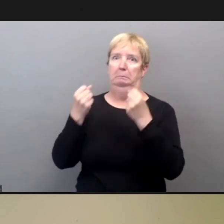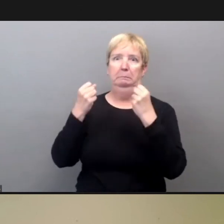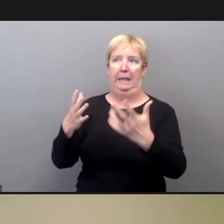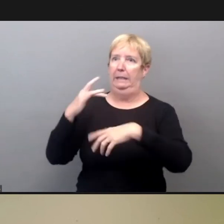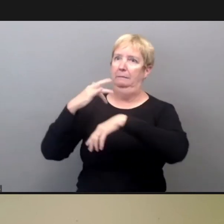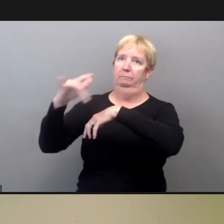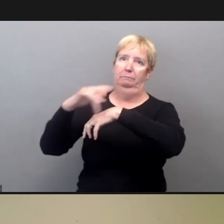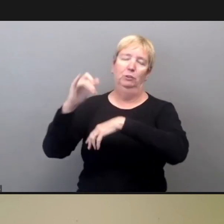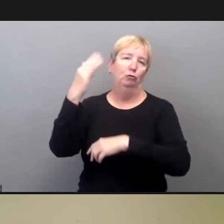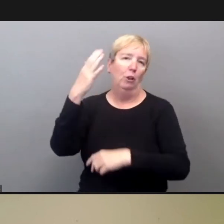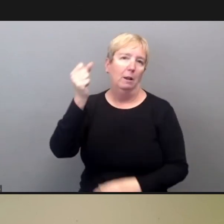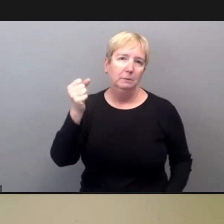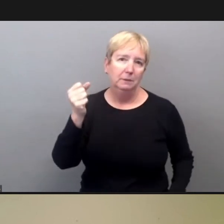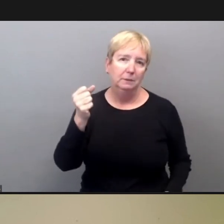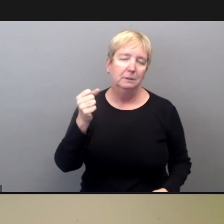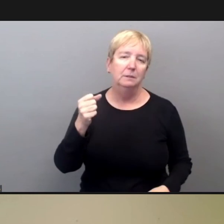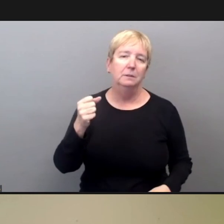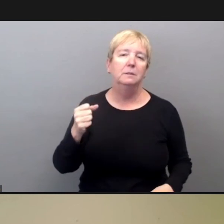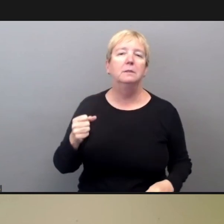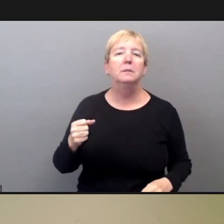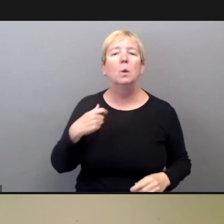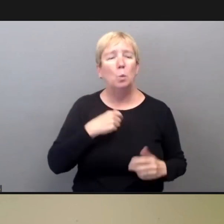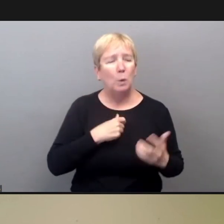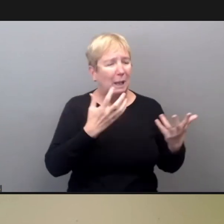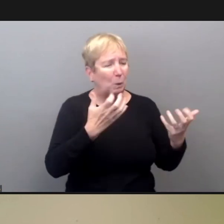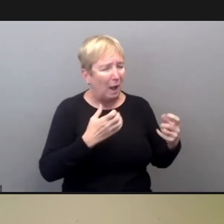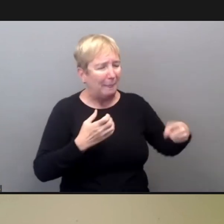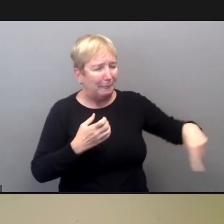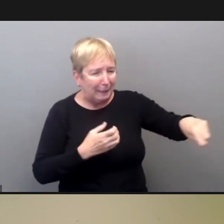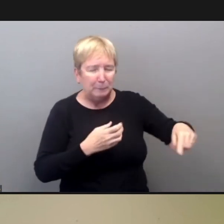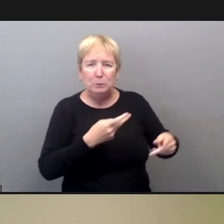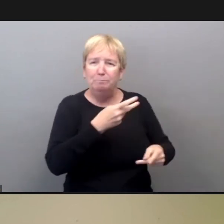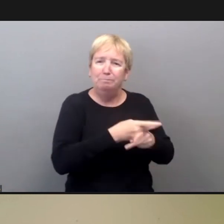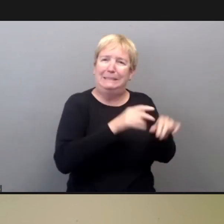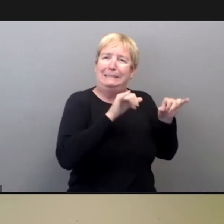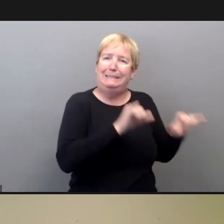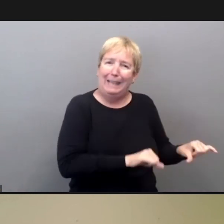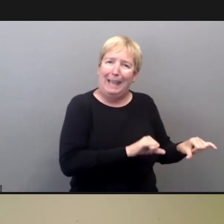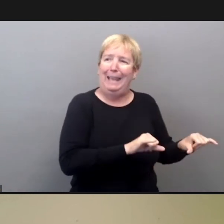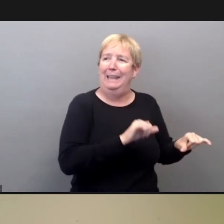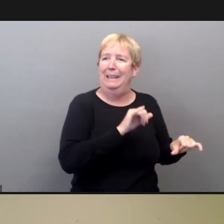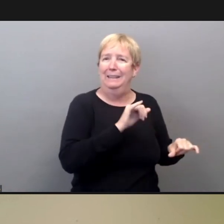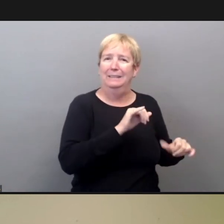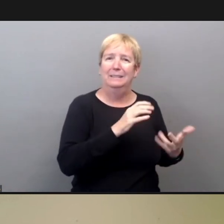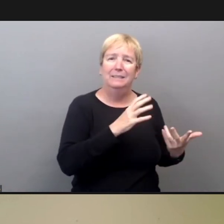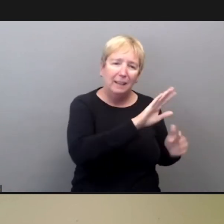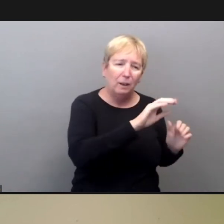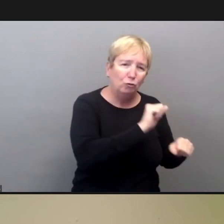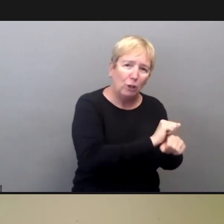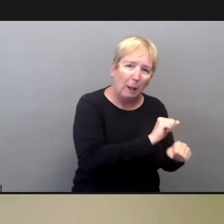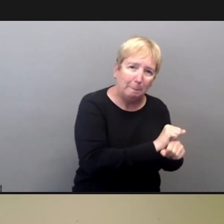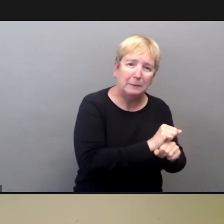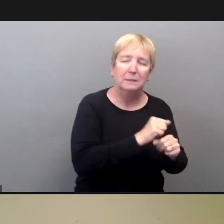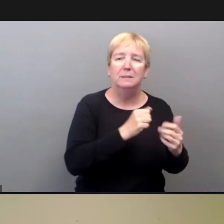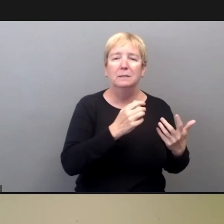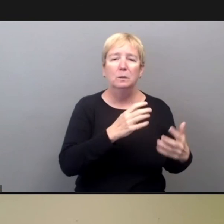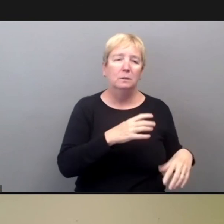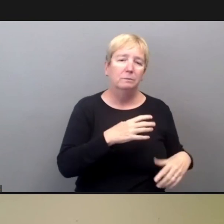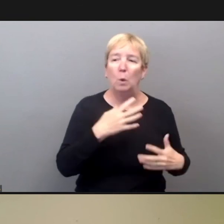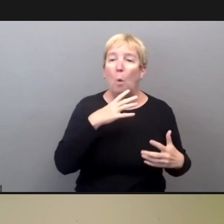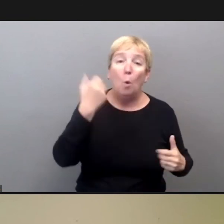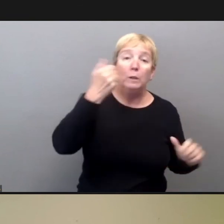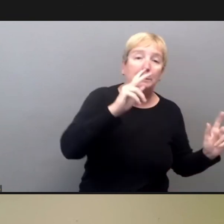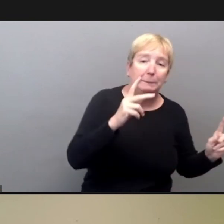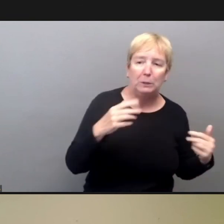we really want those younger people to stay in their roles. We want those older people to stay in their roles for a long period of time.